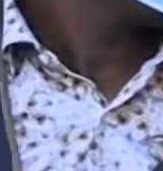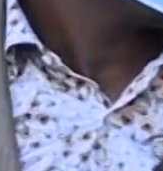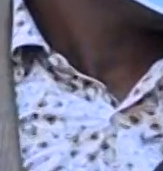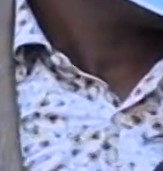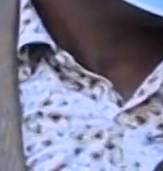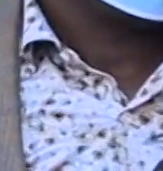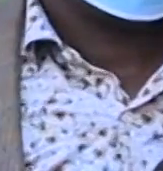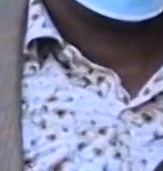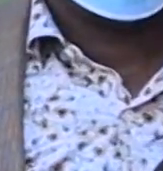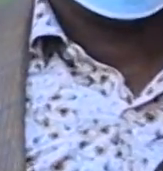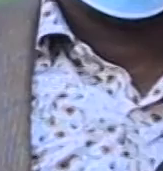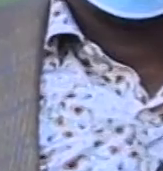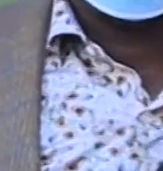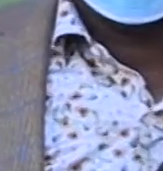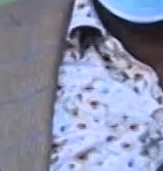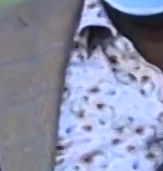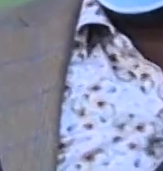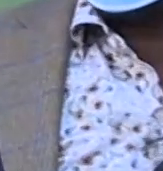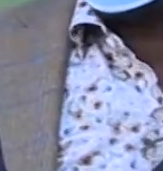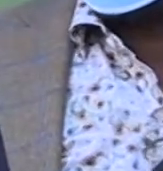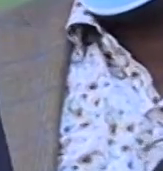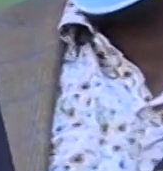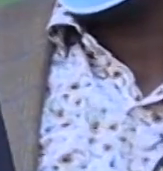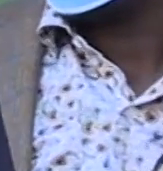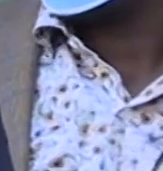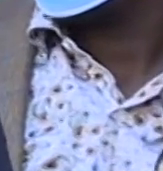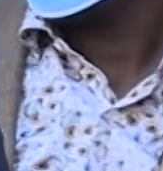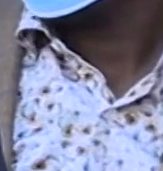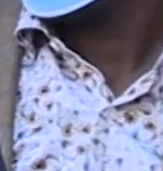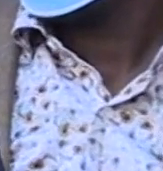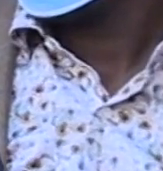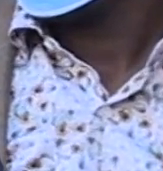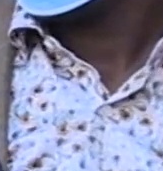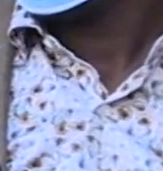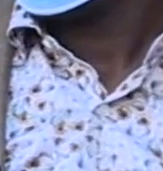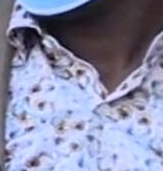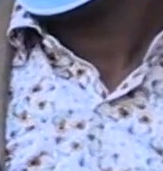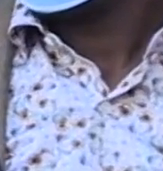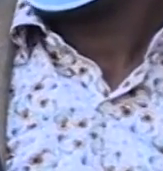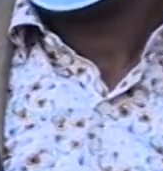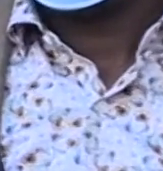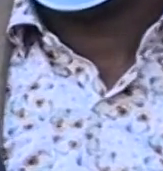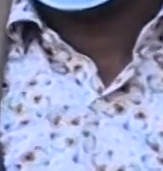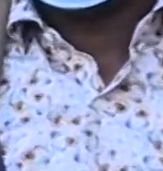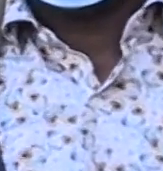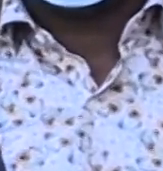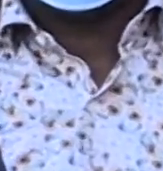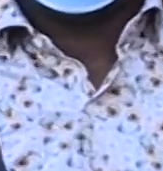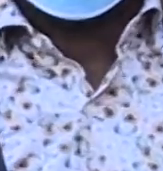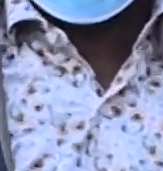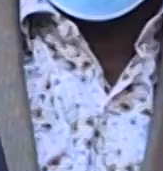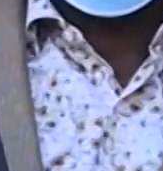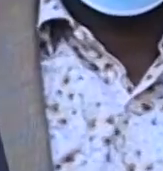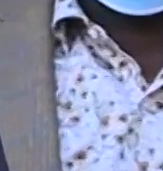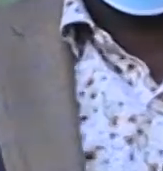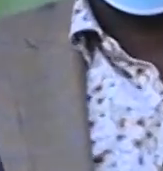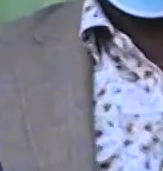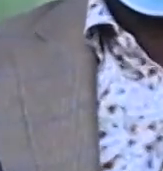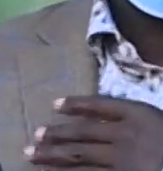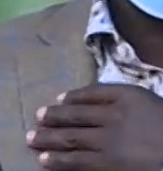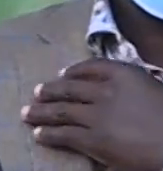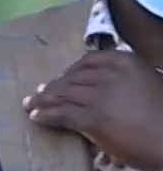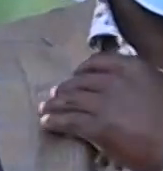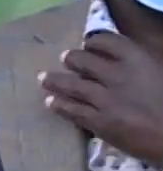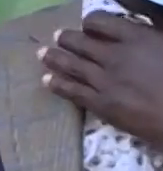in place. First and foremost, we had an aggressive campaign to stop the spread of the virus by observing the